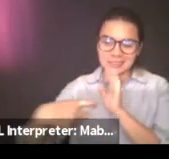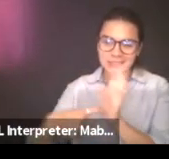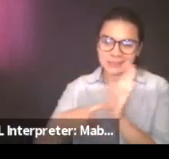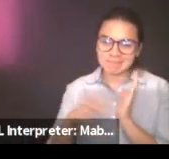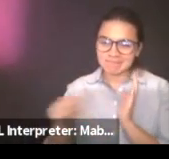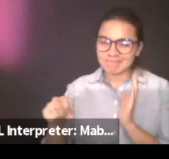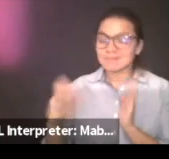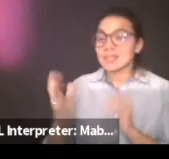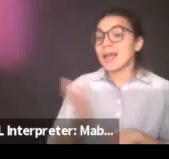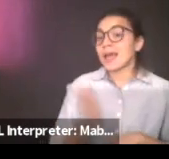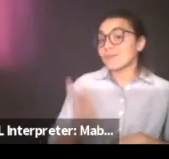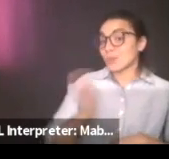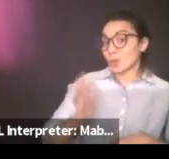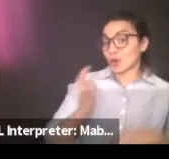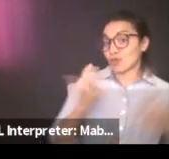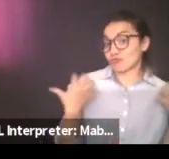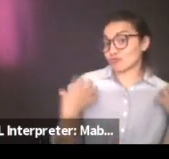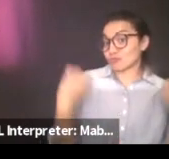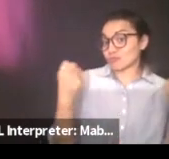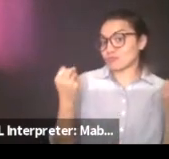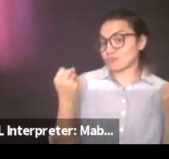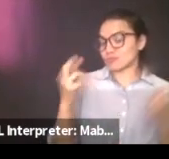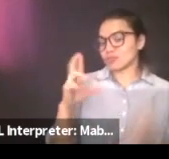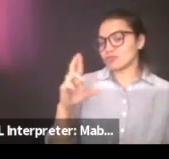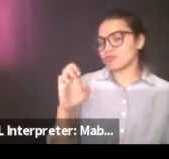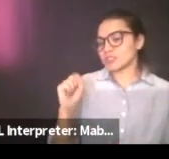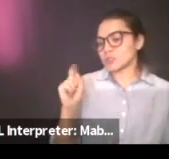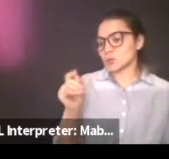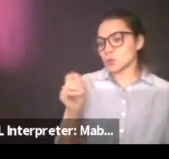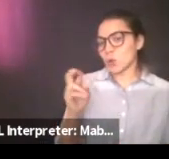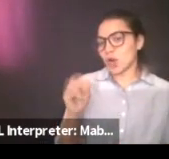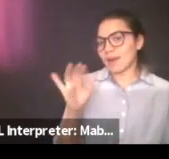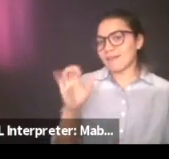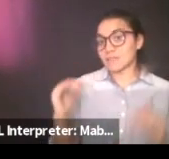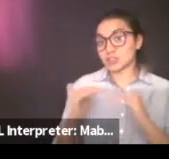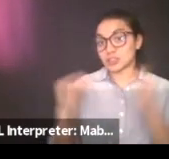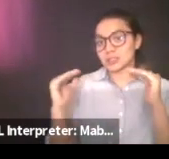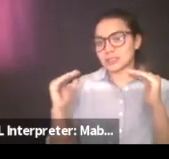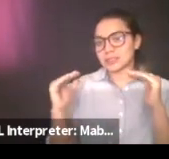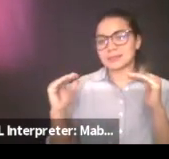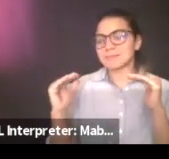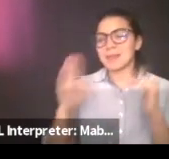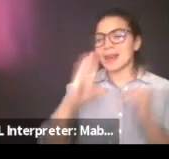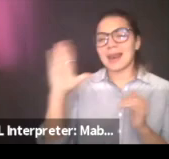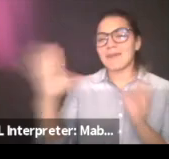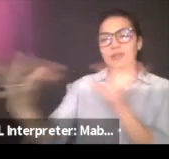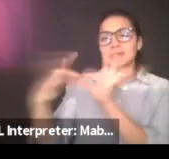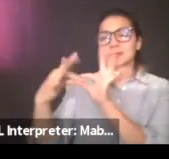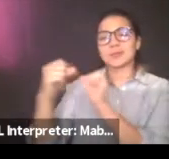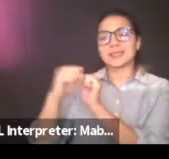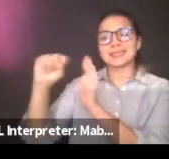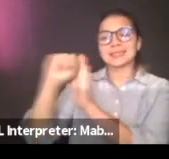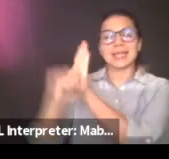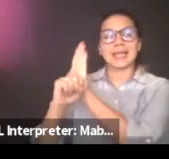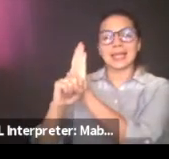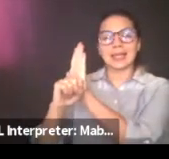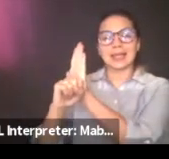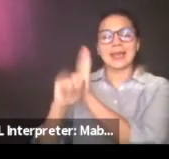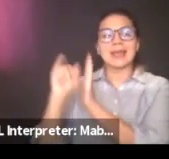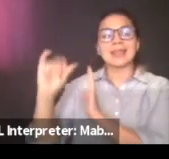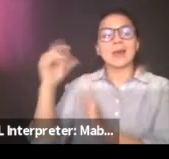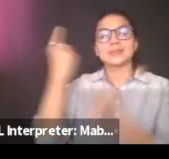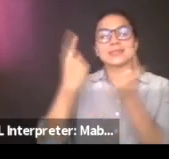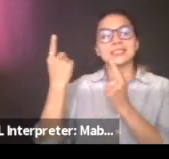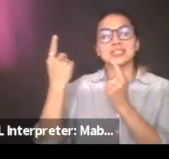not been funded by the state. It was sort of lumped in with mediation, which was considered an inappropriate thing to do